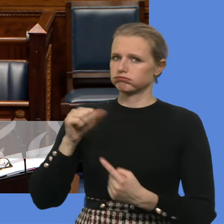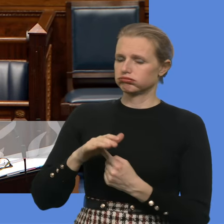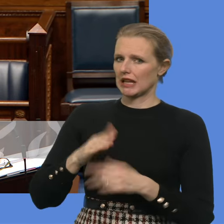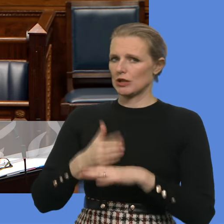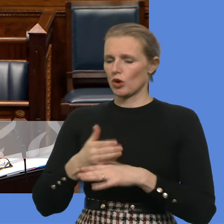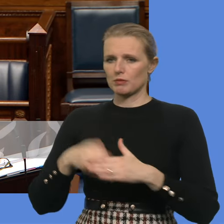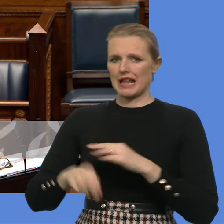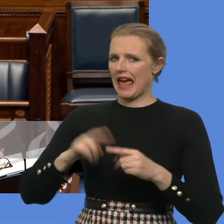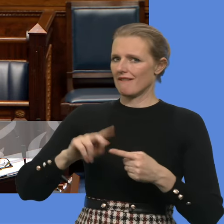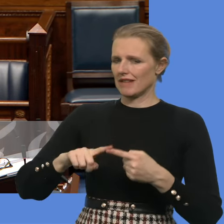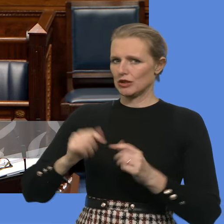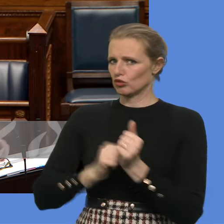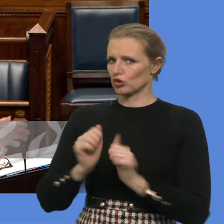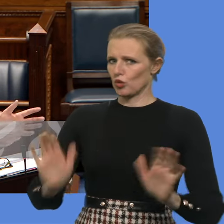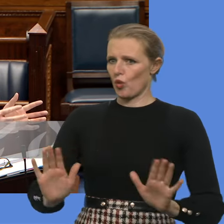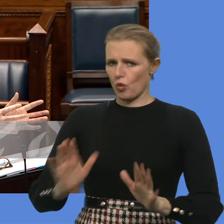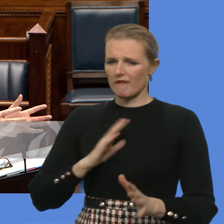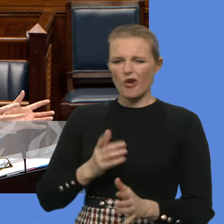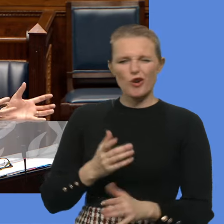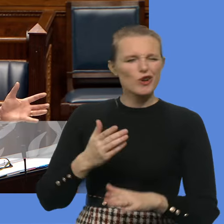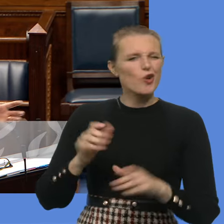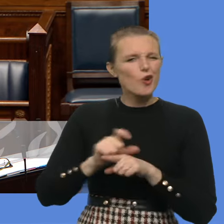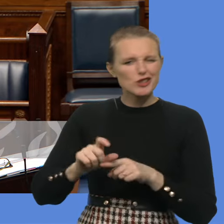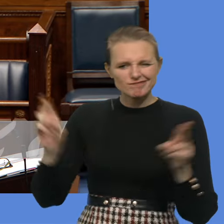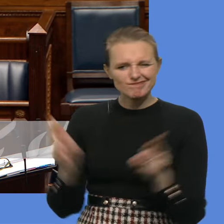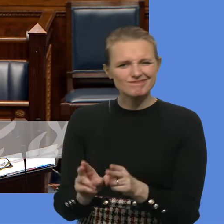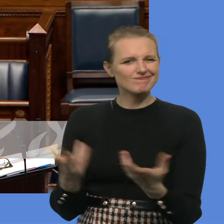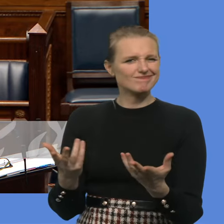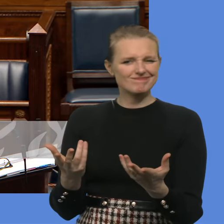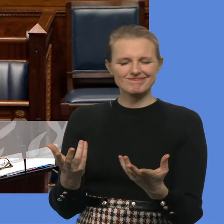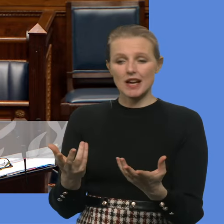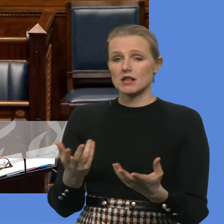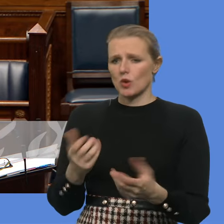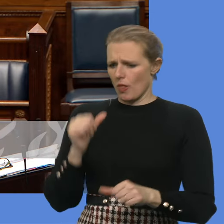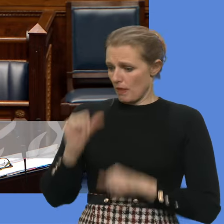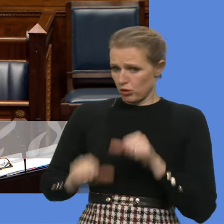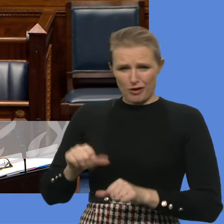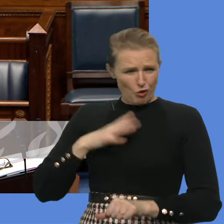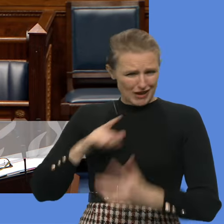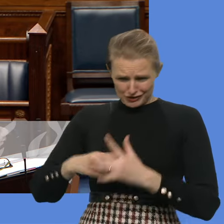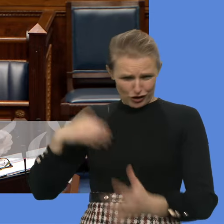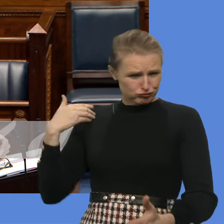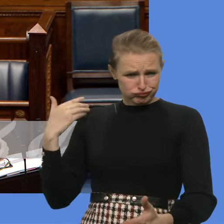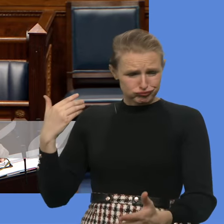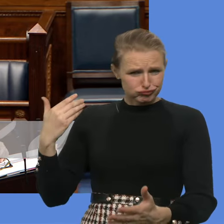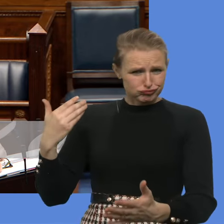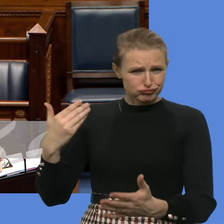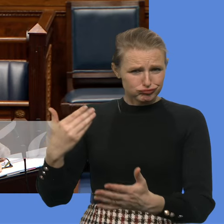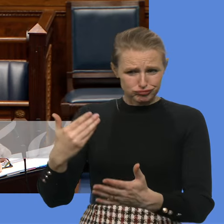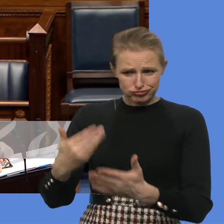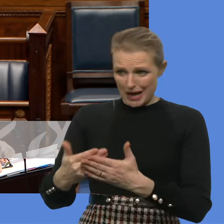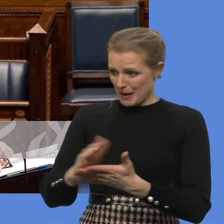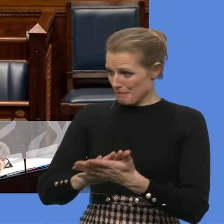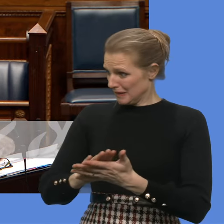within the further education structures. So in a process which had already a very significant way down the tracks, which in my opinion couldn't be halted